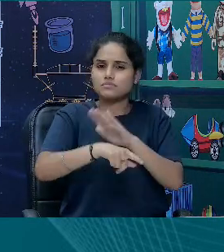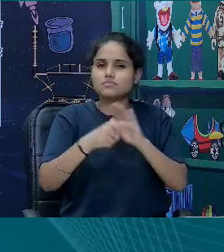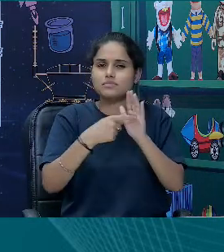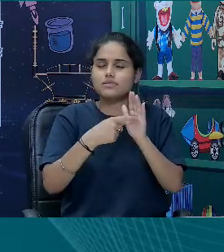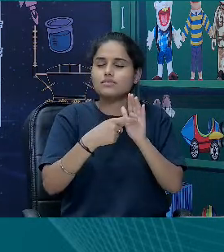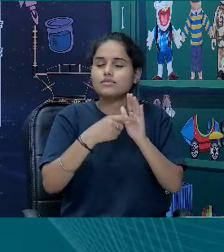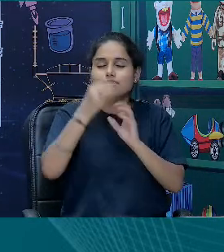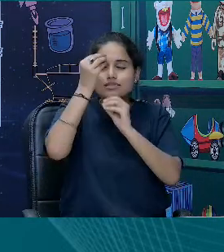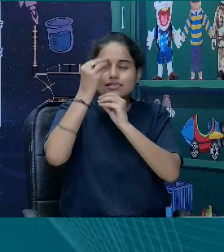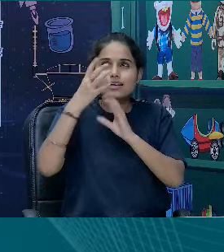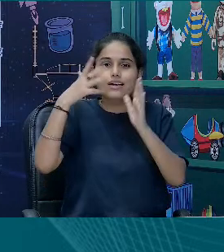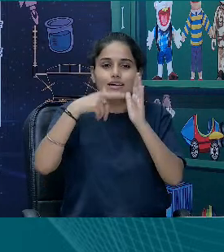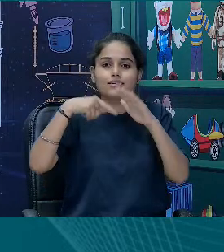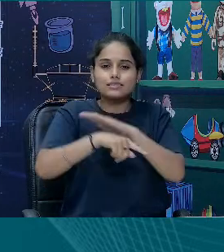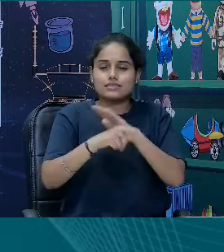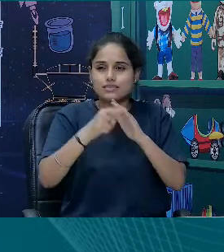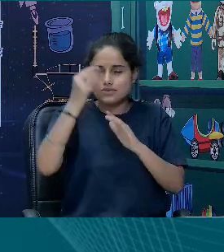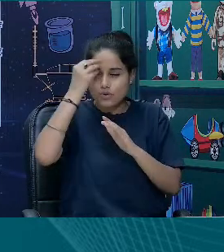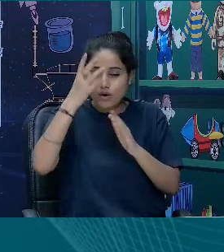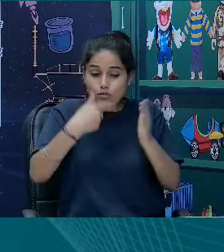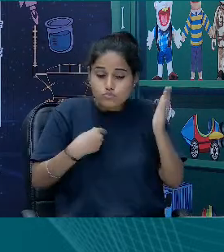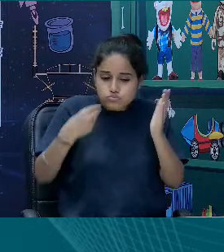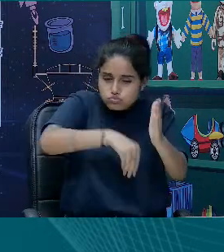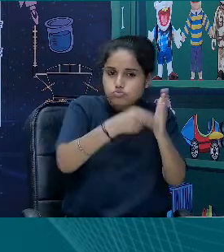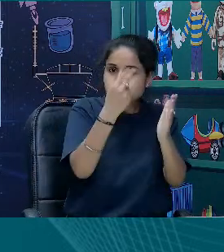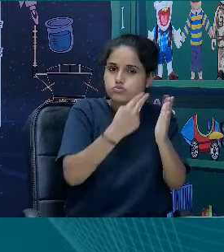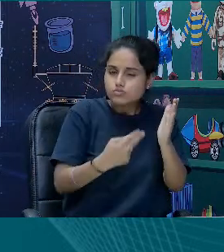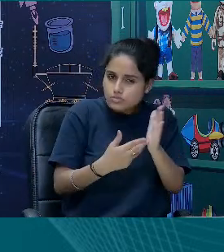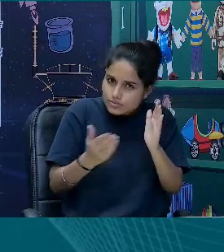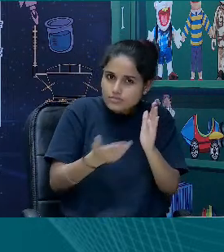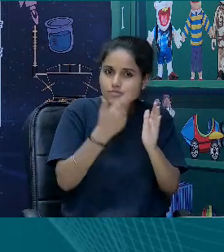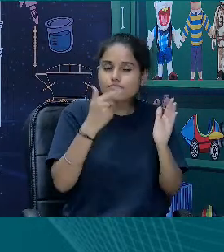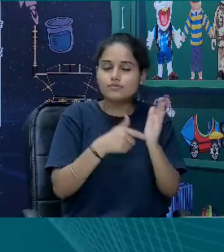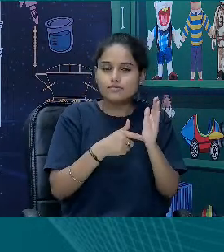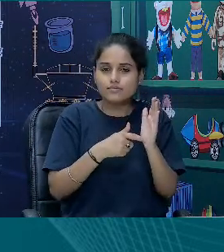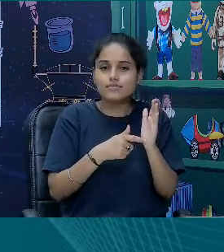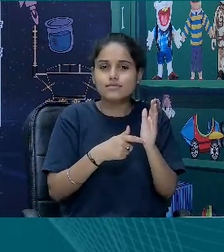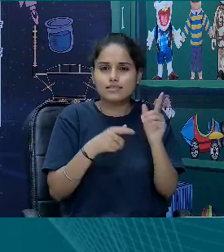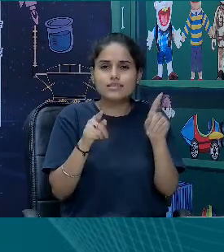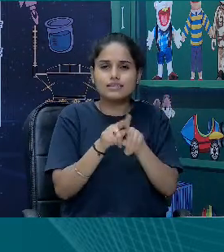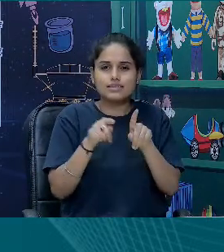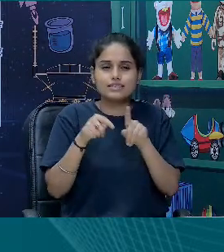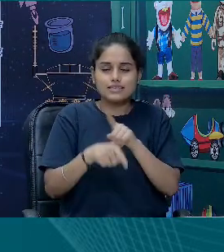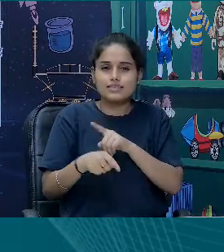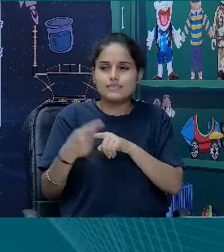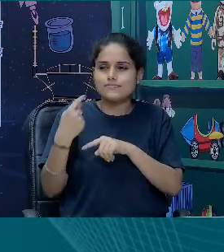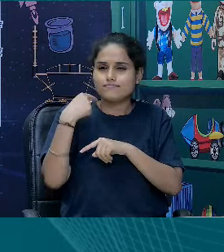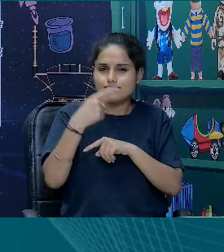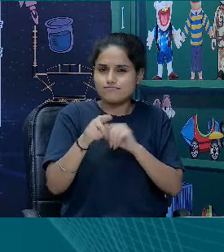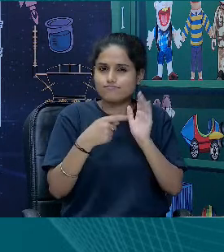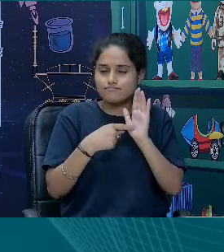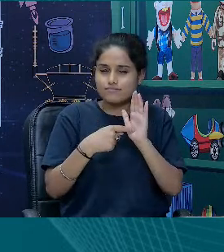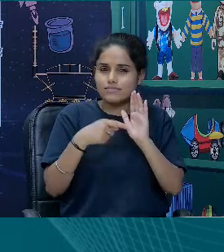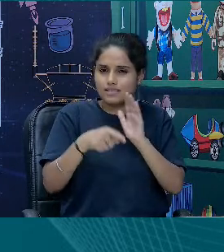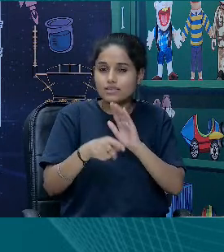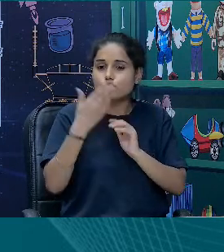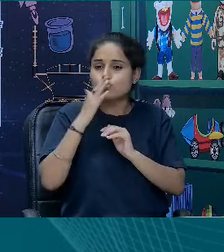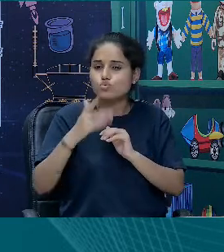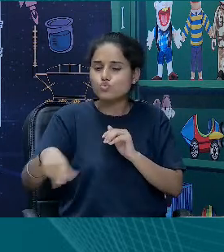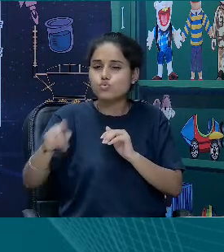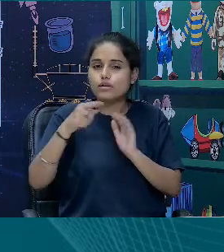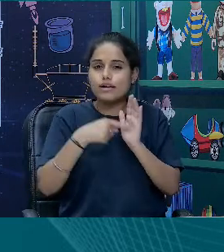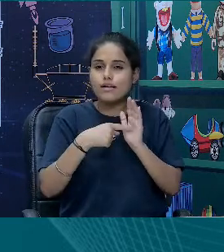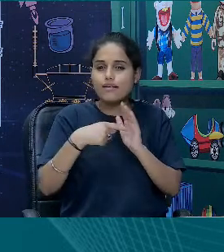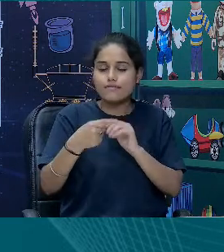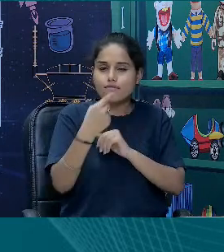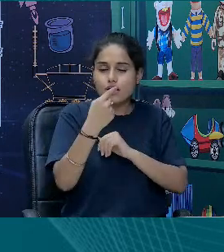imagination is. Yes. We have to put that in front, and as it is said through you, that if the child is not willing to